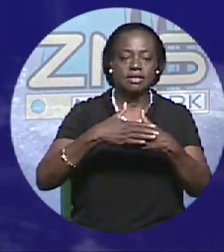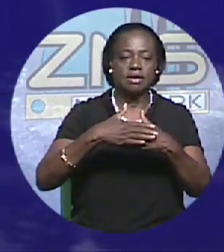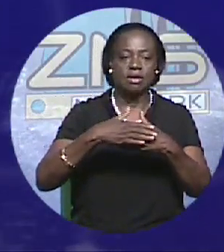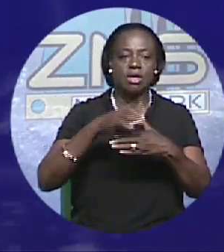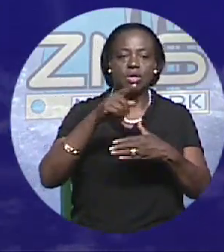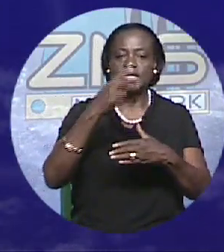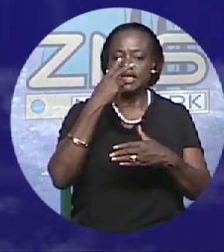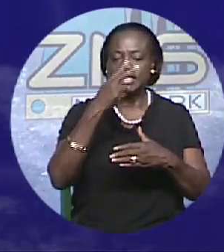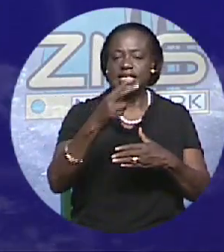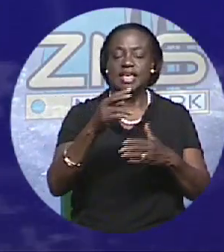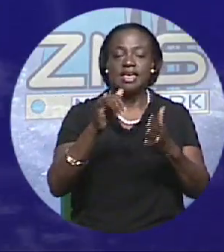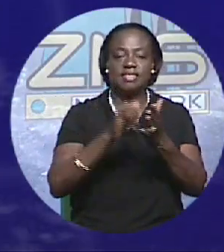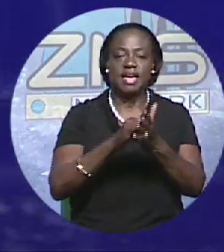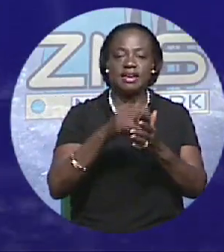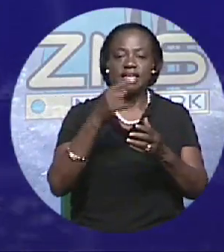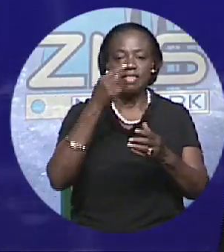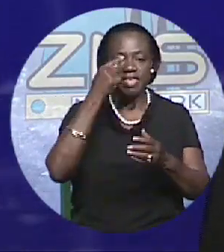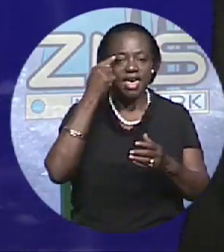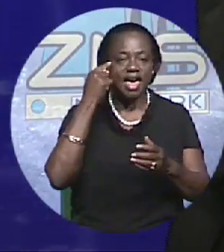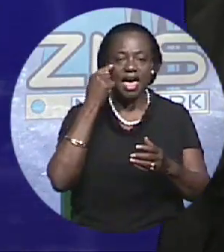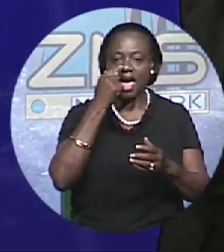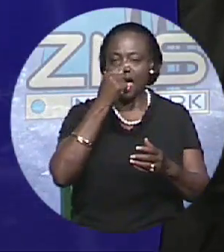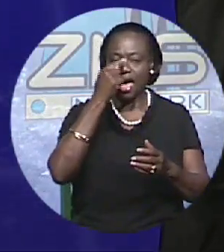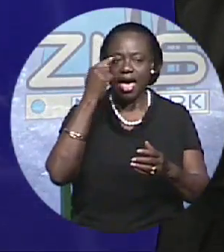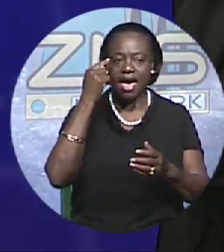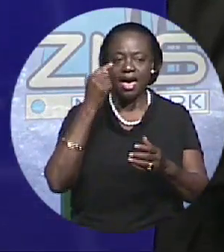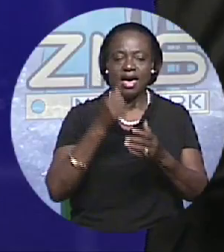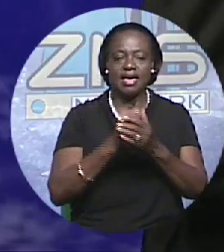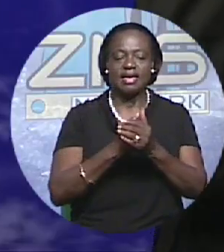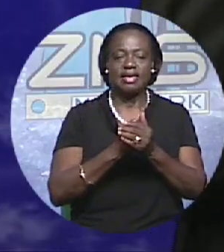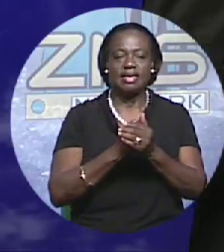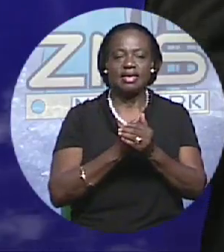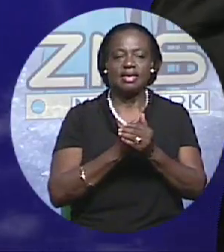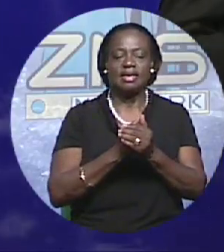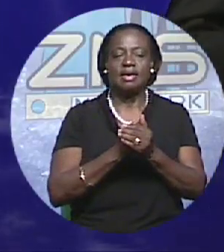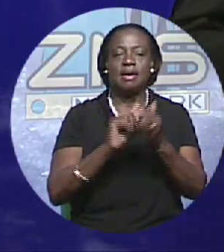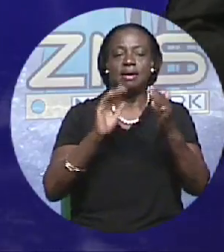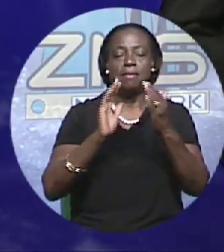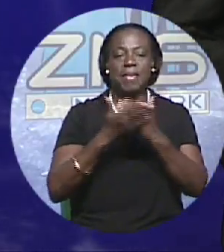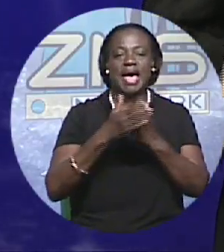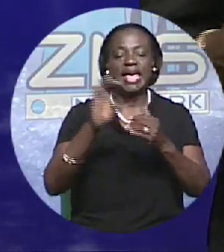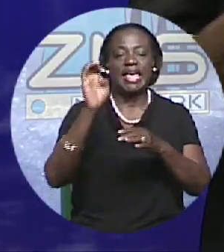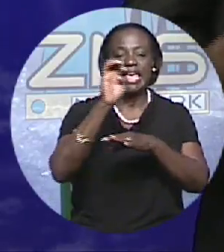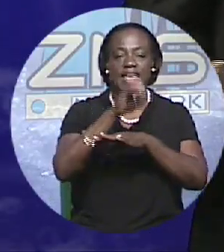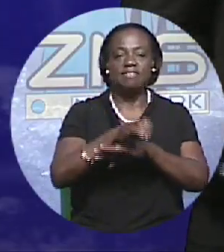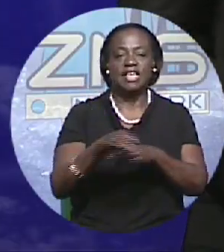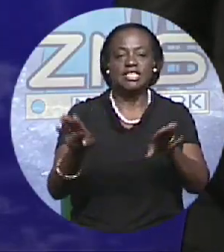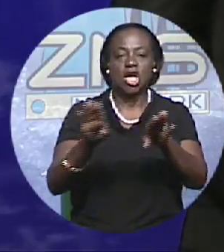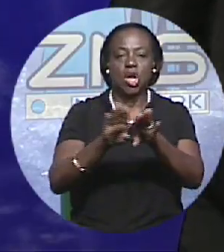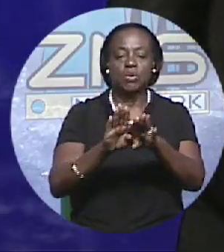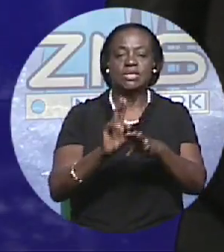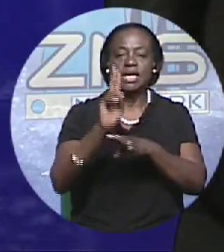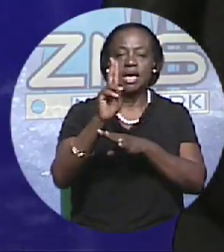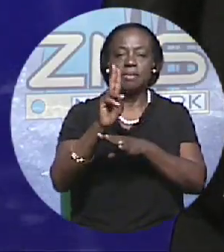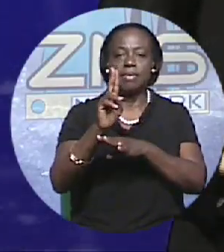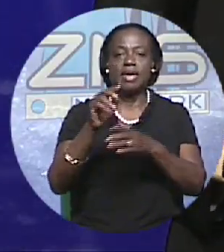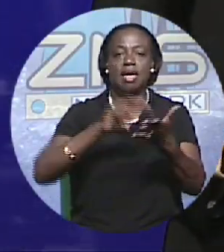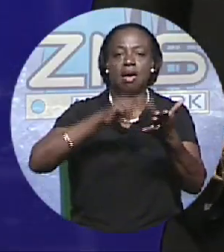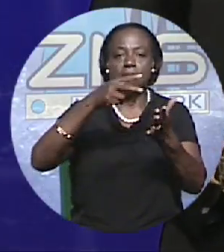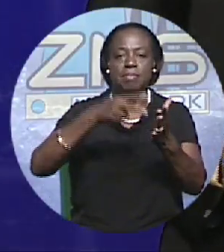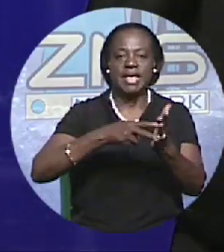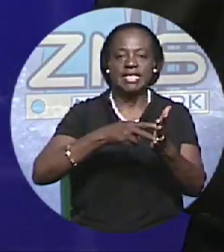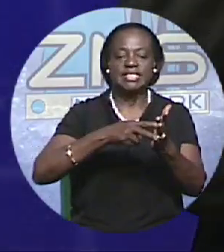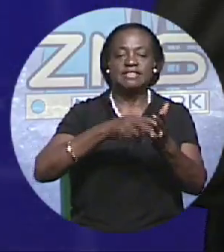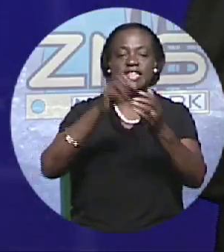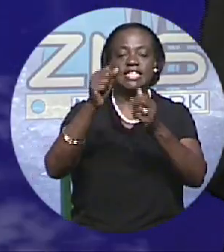that well-defined eye early this afternoon, but by evening, starting to close up, and that could mean that the system could be losing some of its sting,